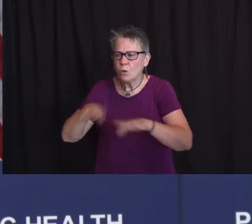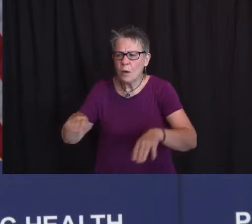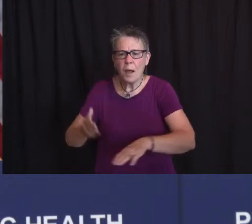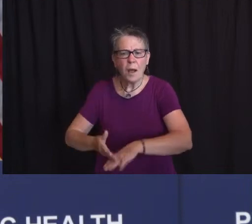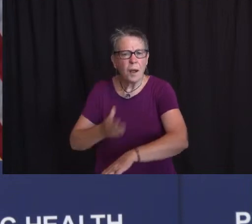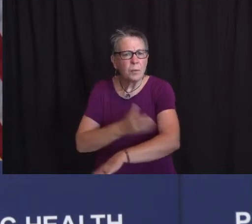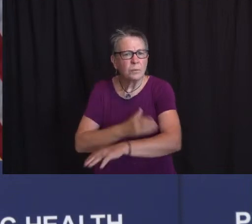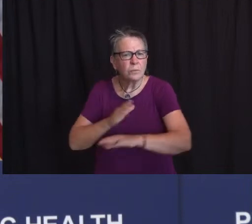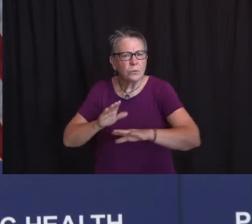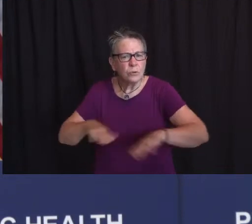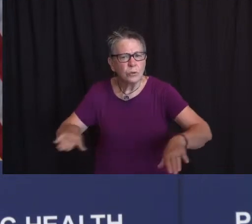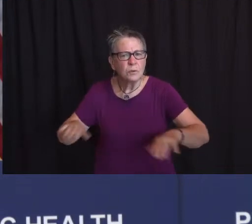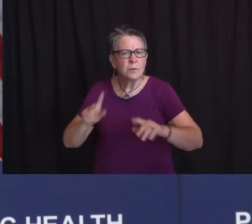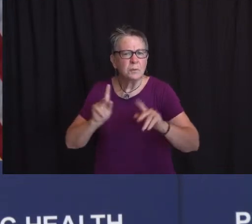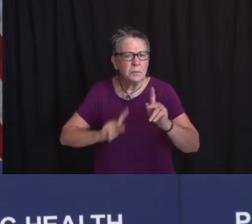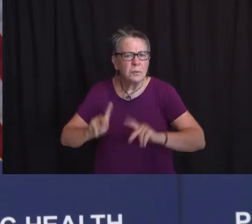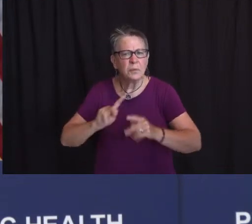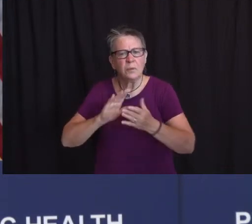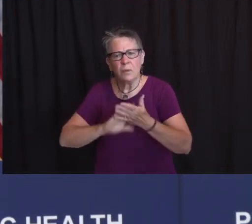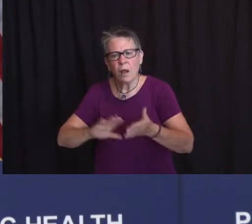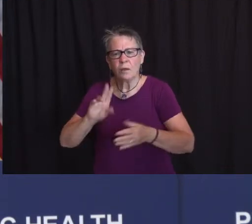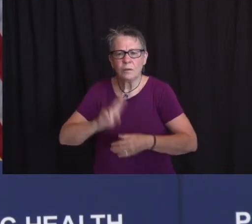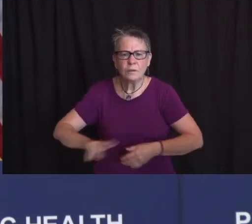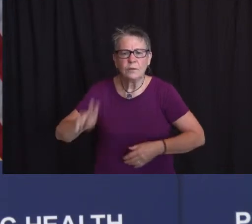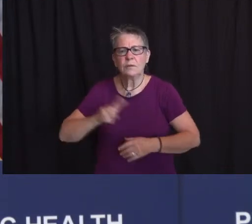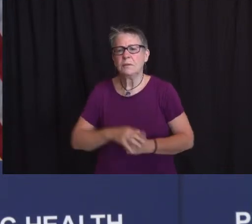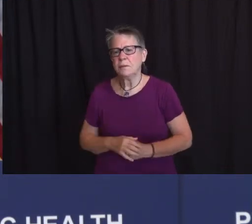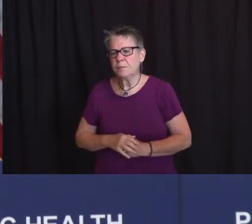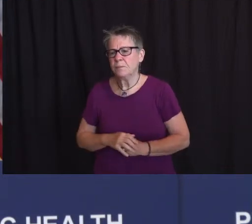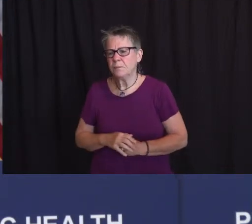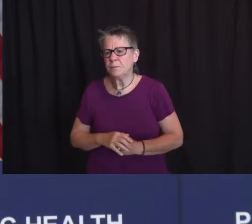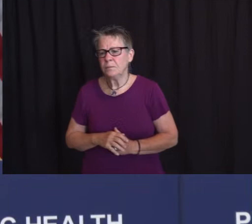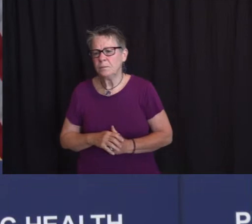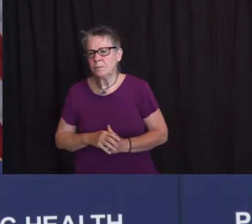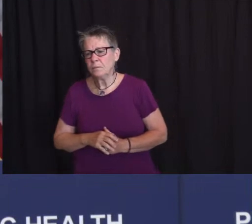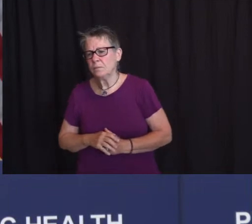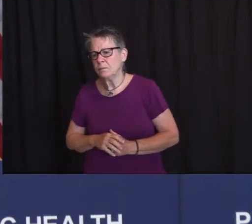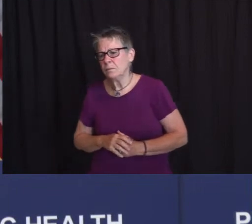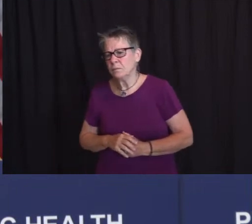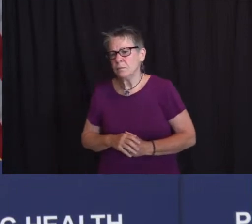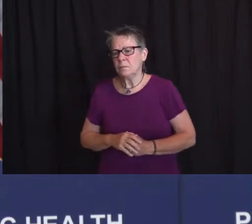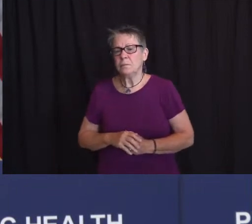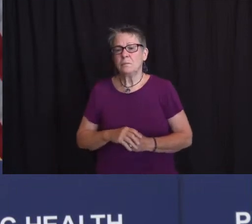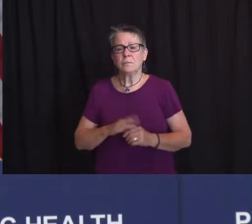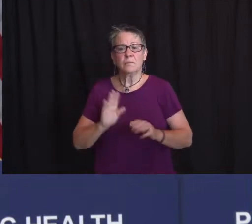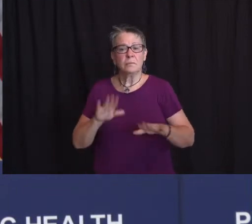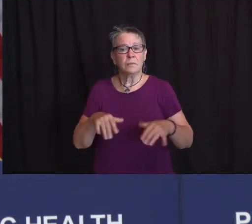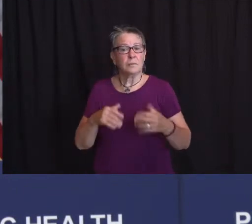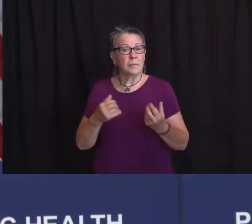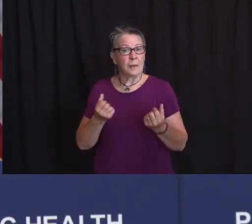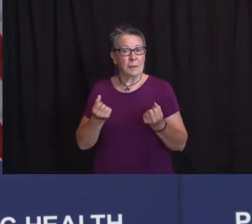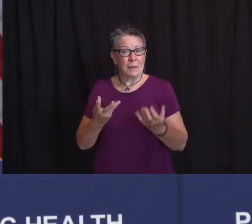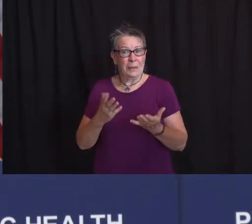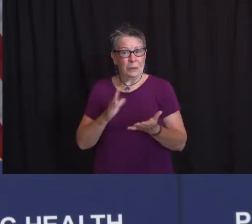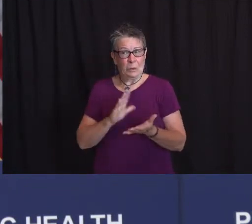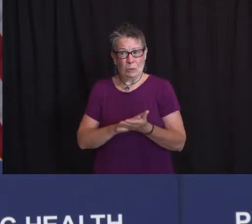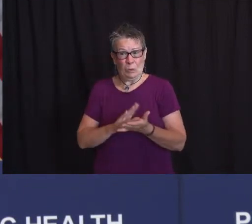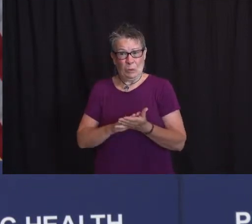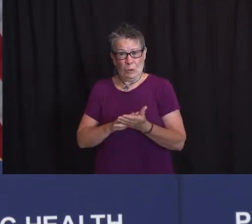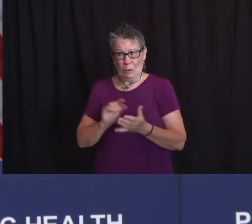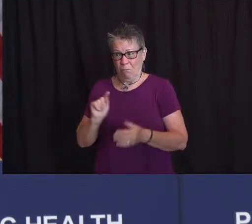attention in colleges and universities across the country. Many of our institutions have made tremendous strides in addressing food insecurity